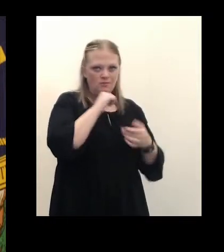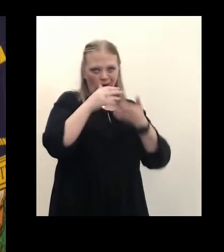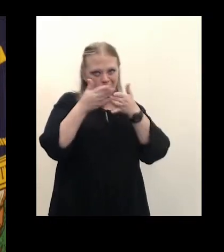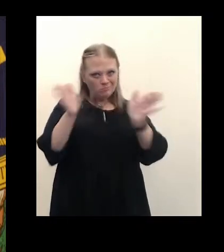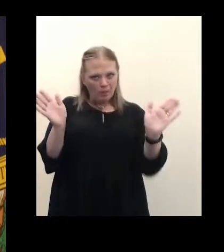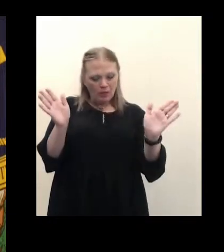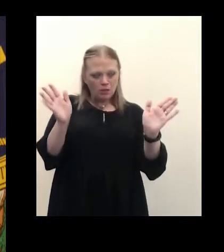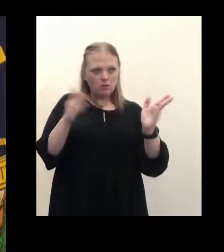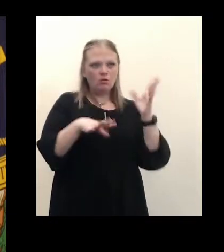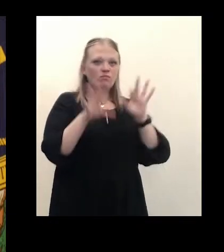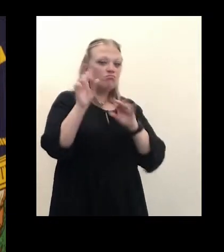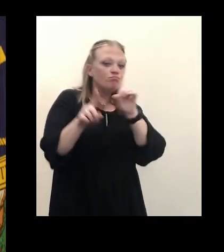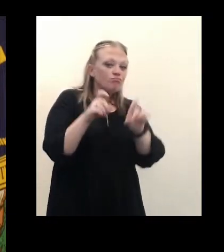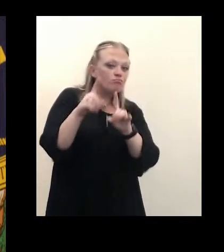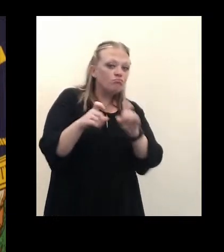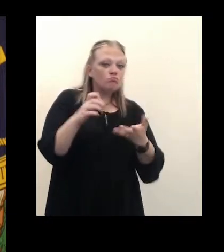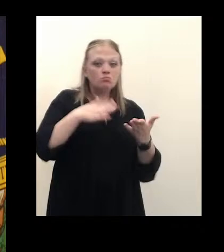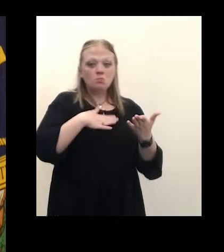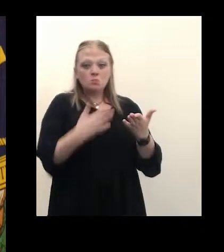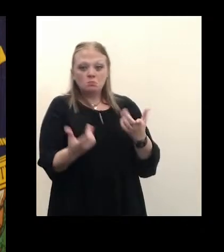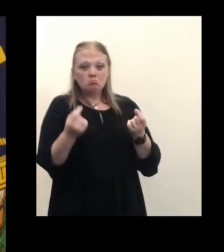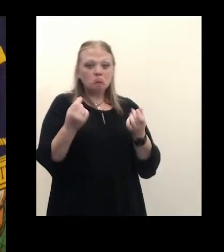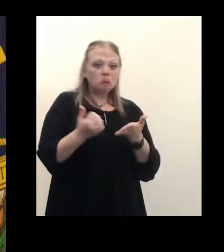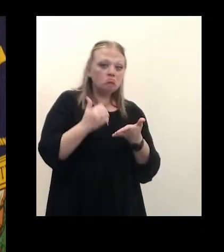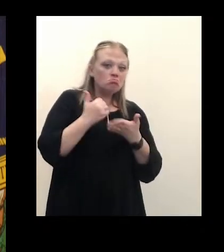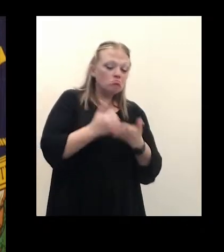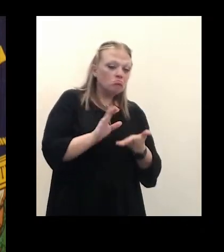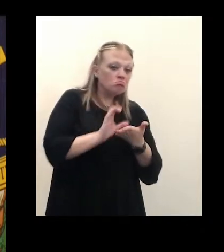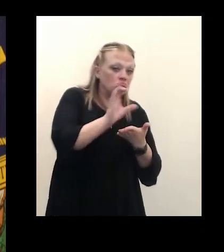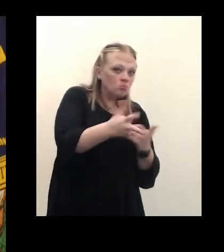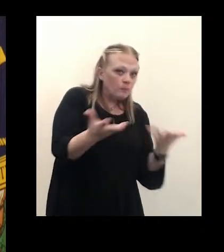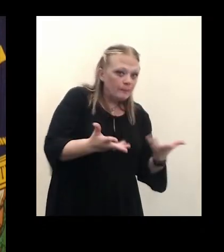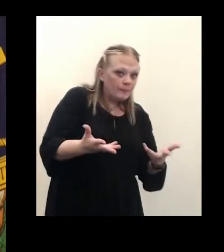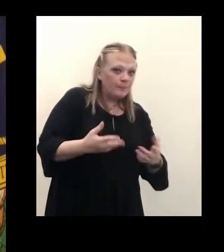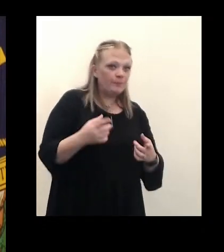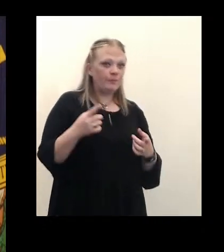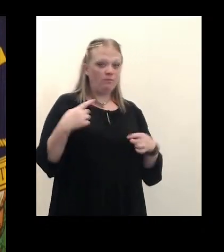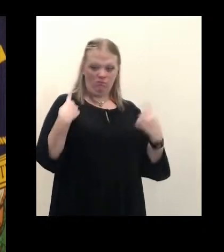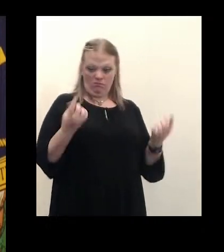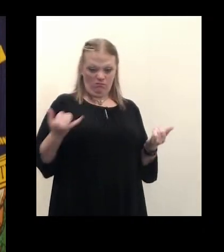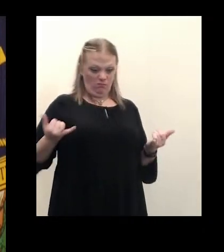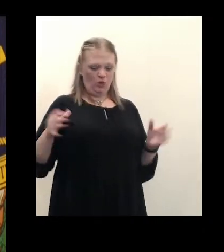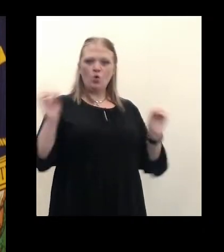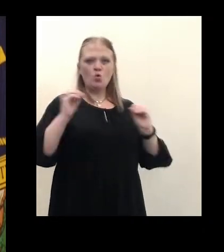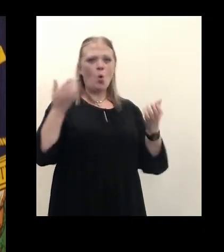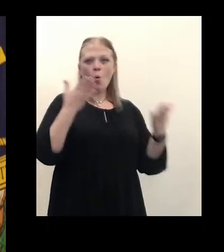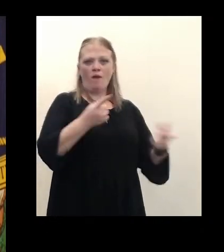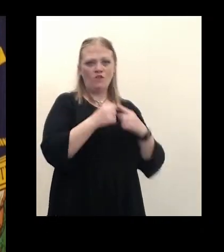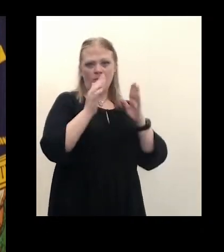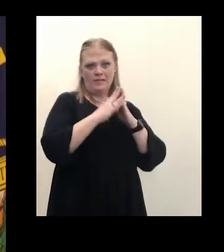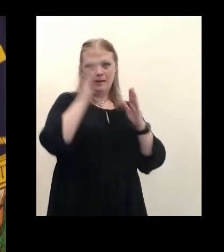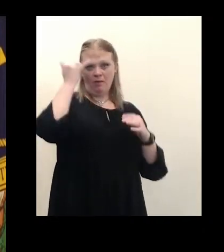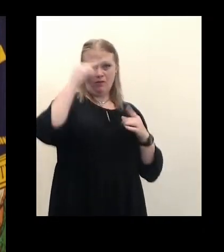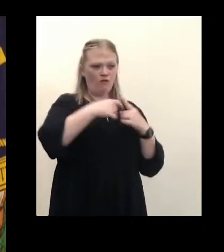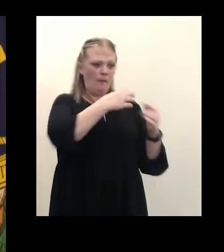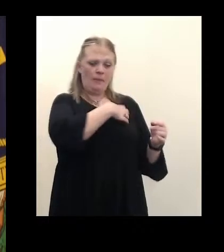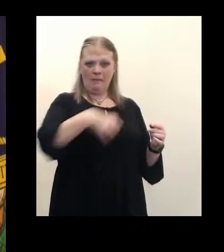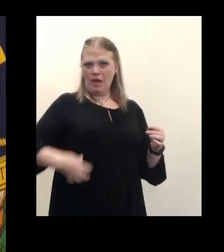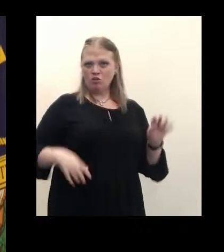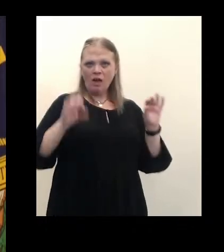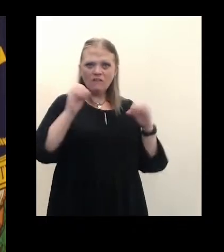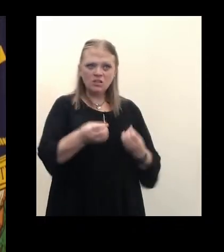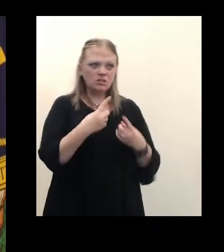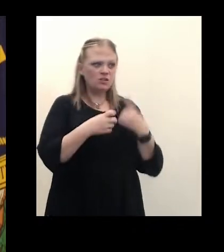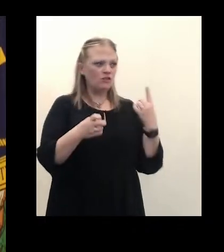find out what they're willing to contribute. But as of right now, there's been no offer from the city of Buffalo, from the mayor's office, from the